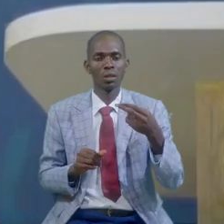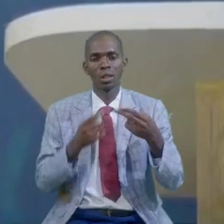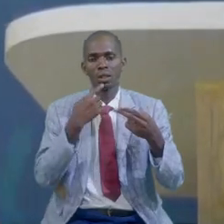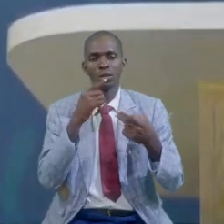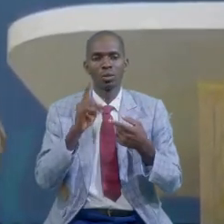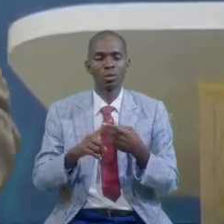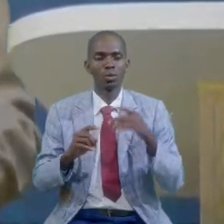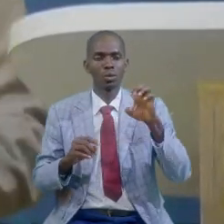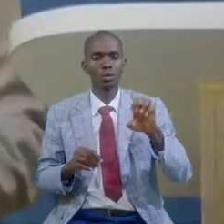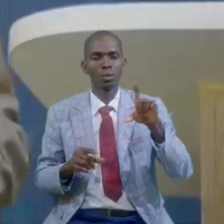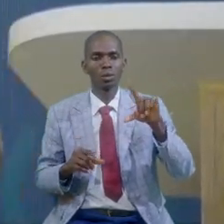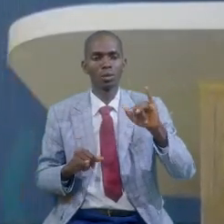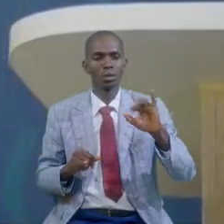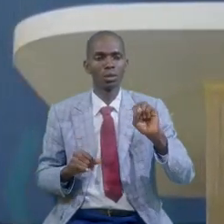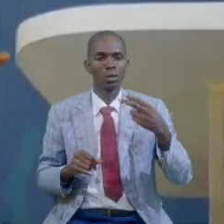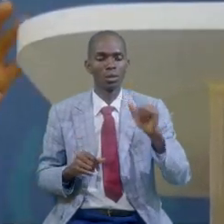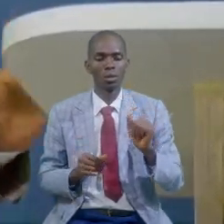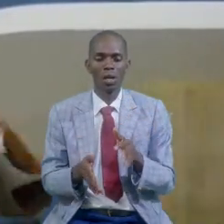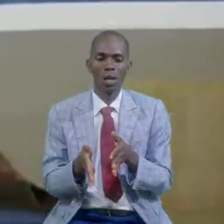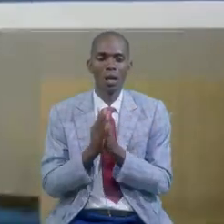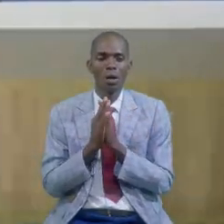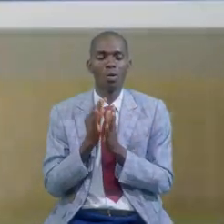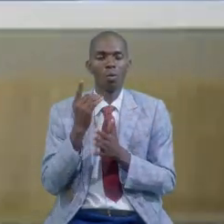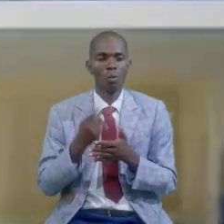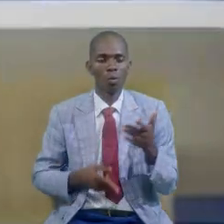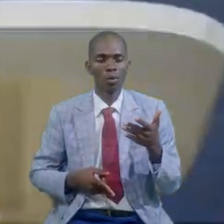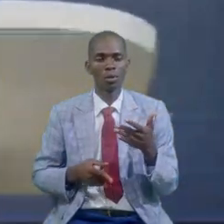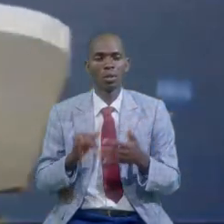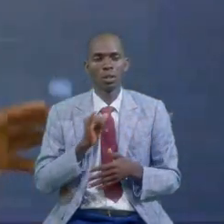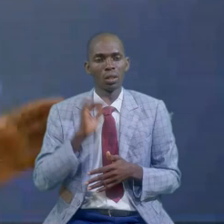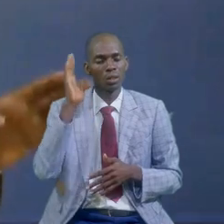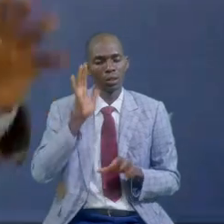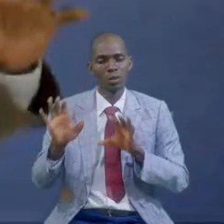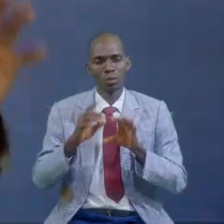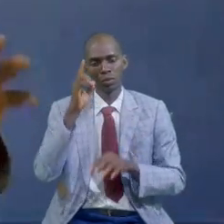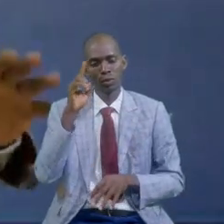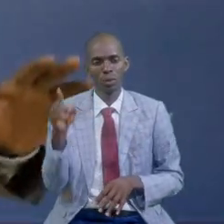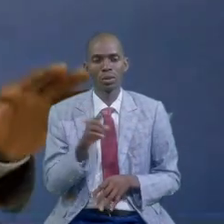Elisha, ask what I shall do for thee.